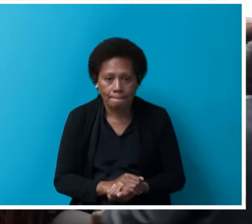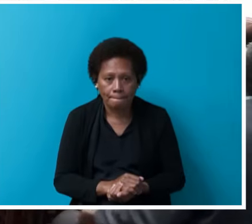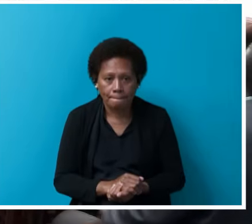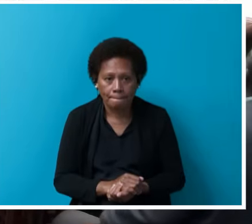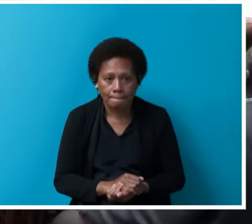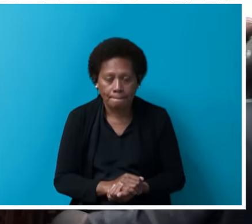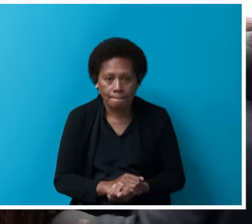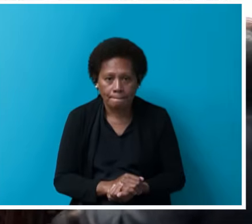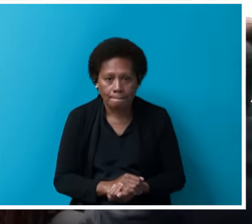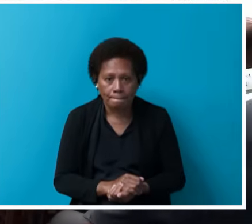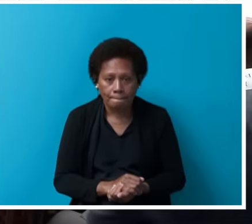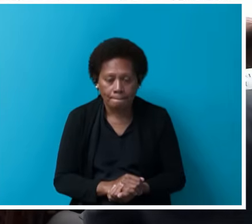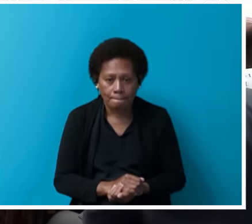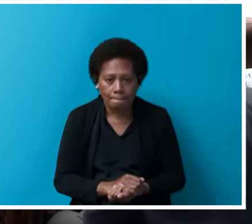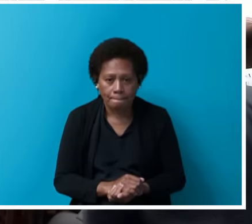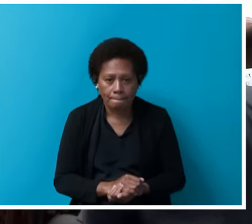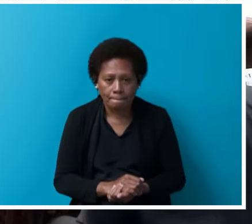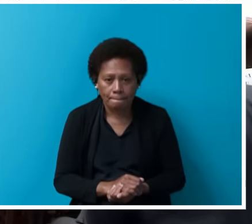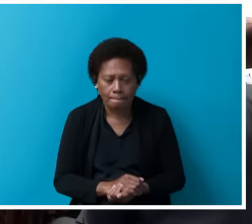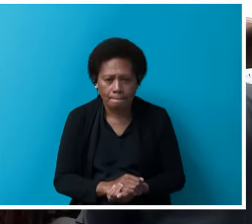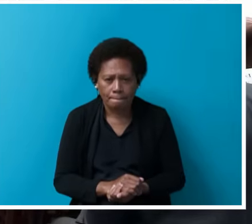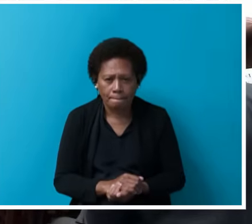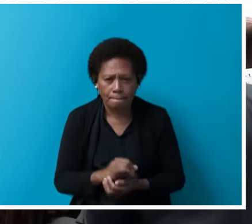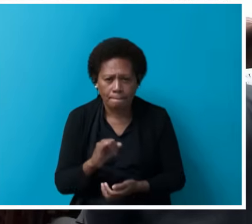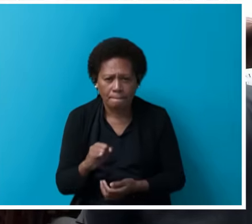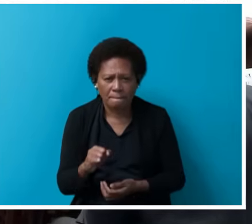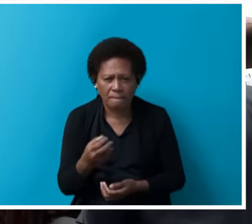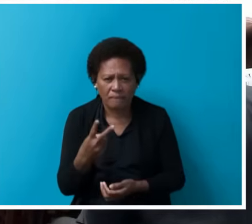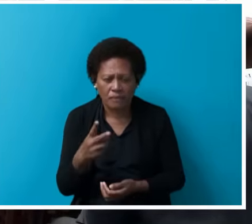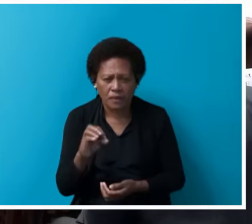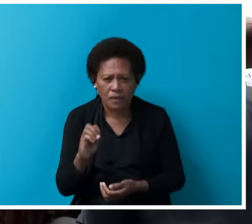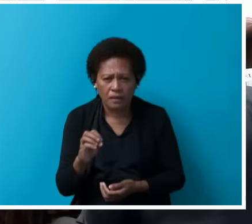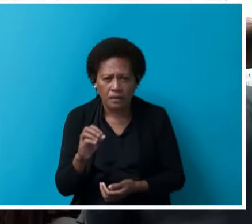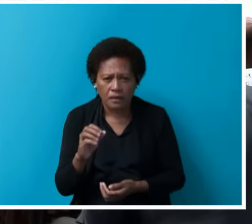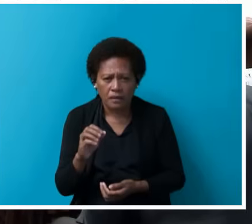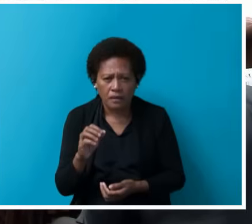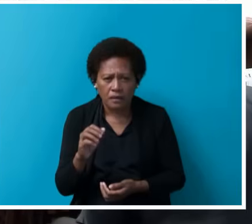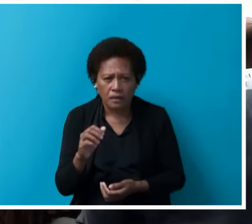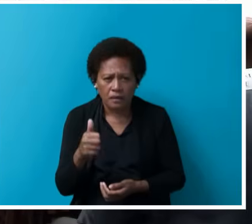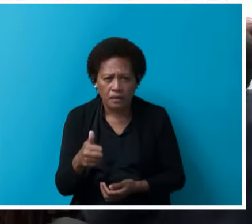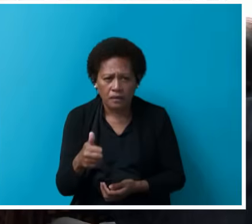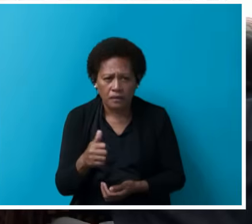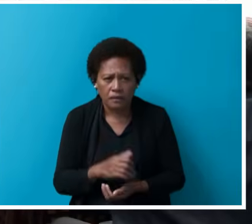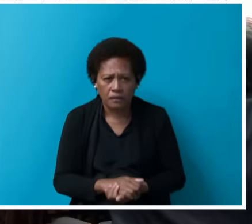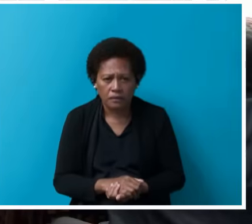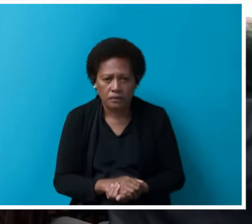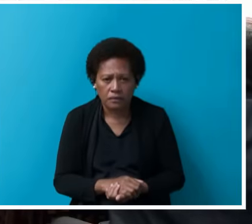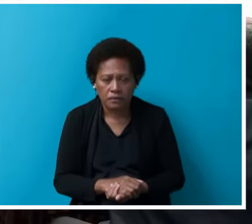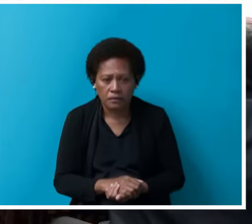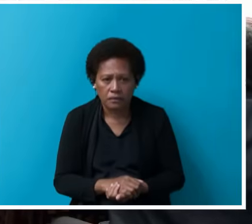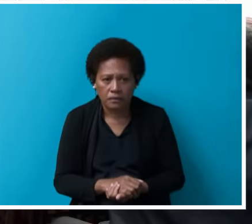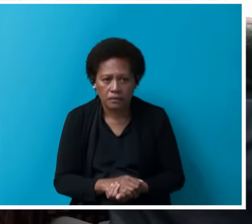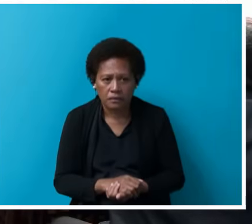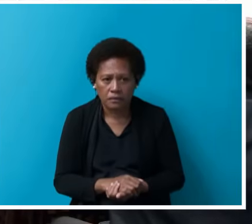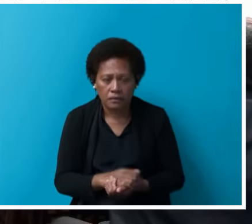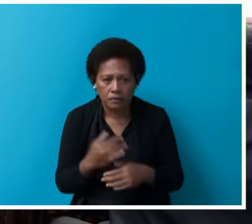62 4(a). 4A. Right, carry on. Thank you, Honorable